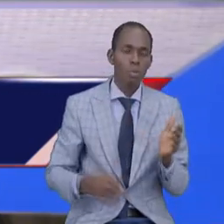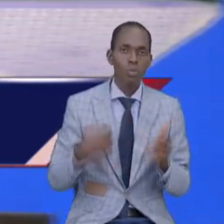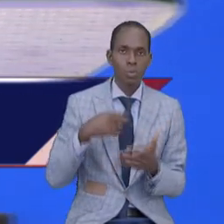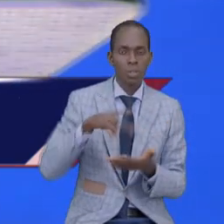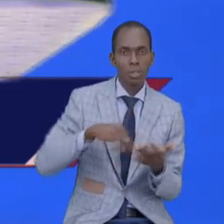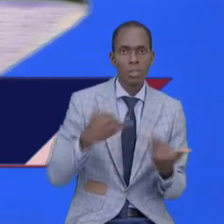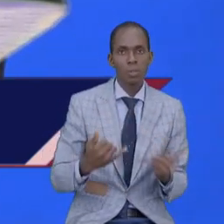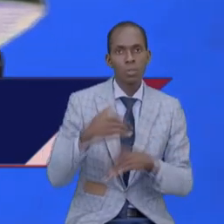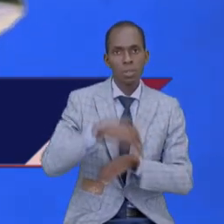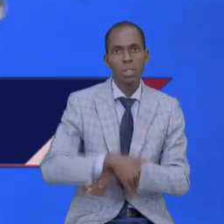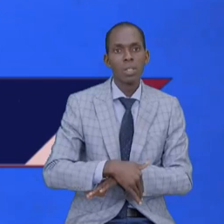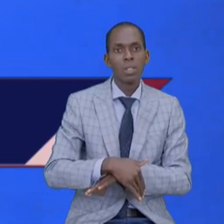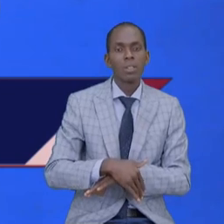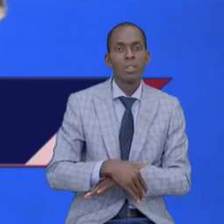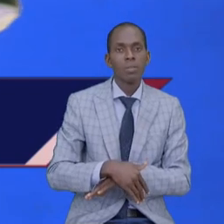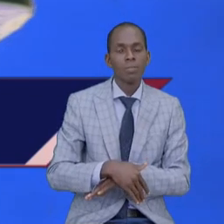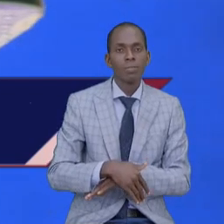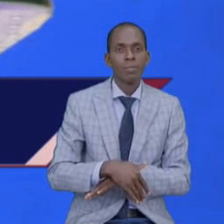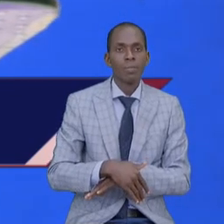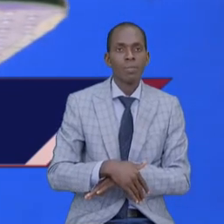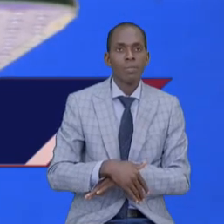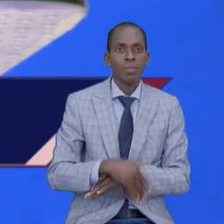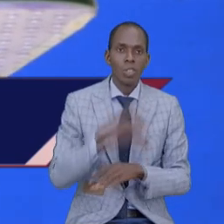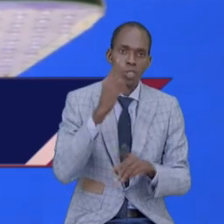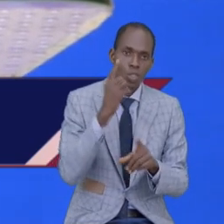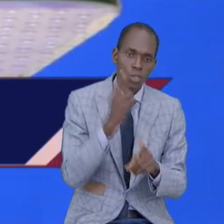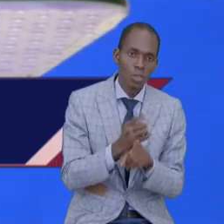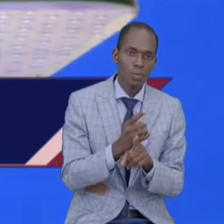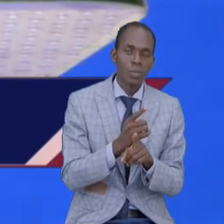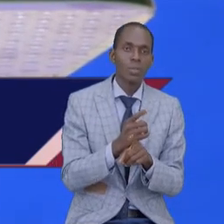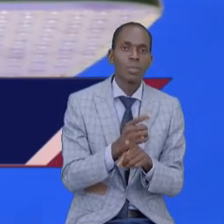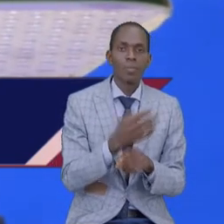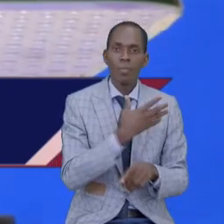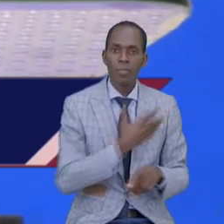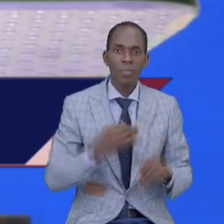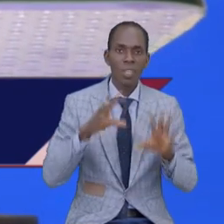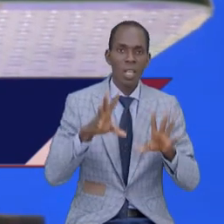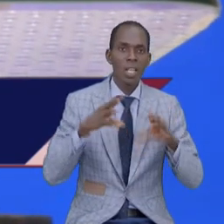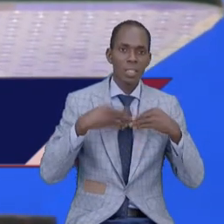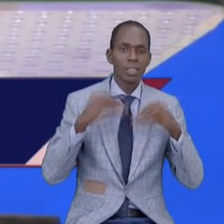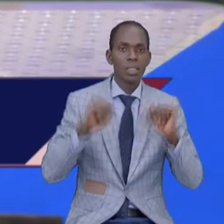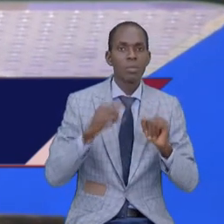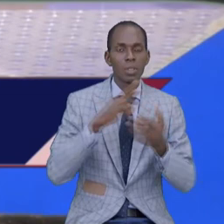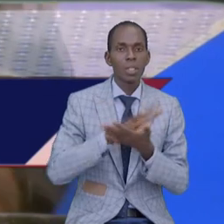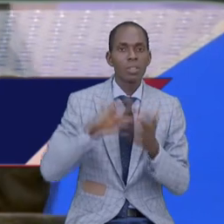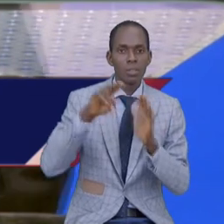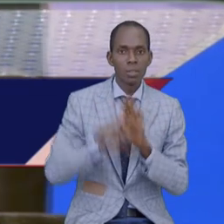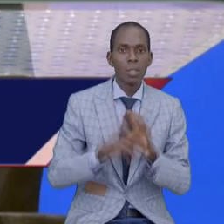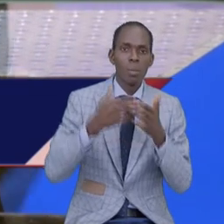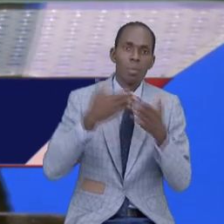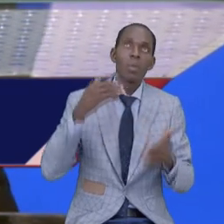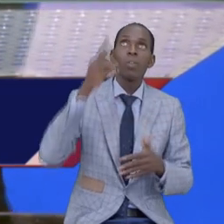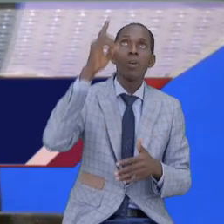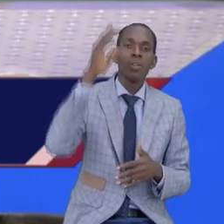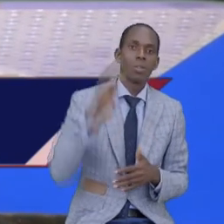tonight are talking about. Justification and acceptable righteousness before